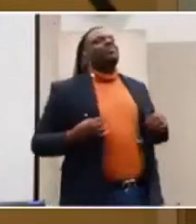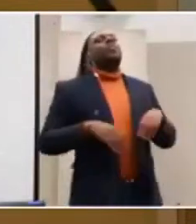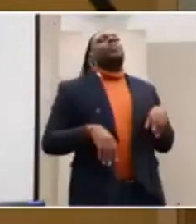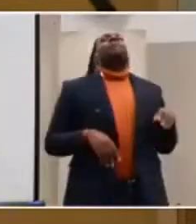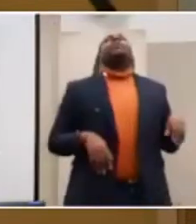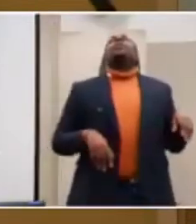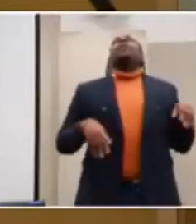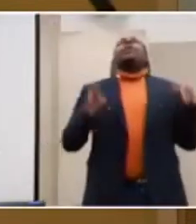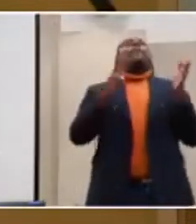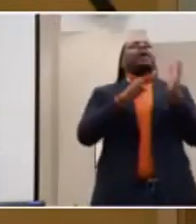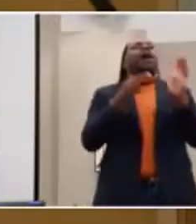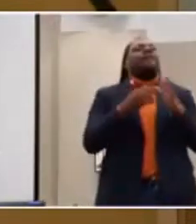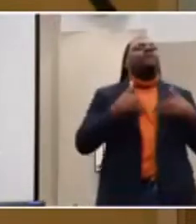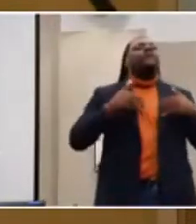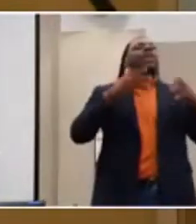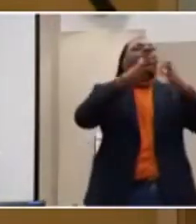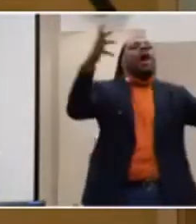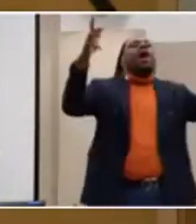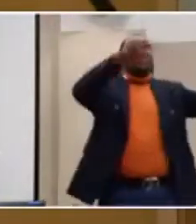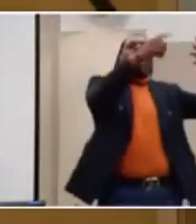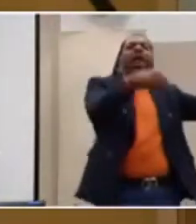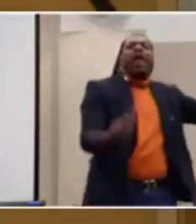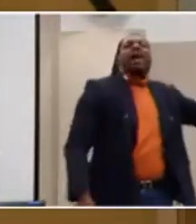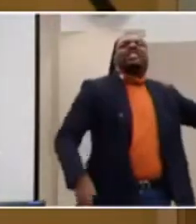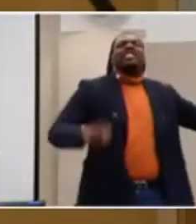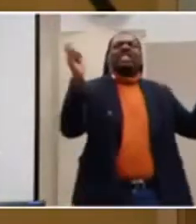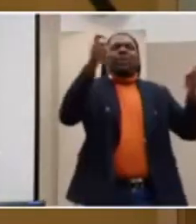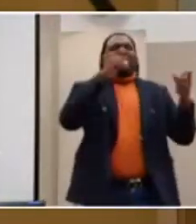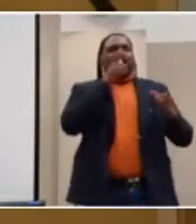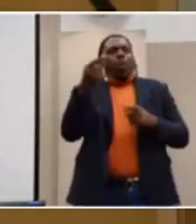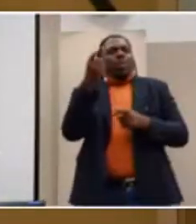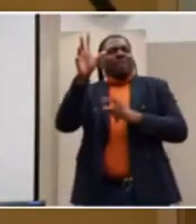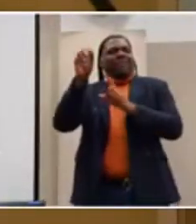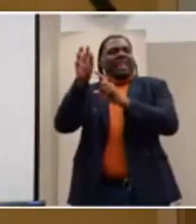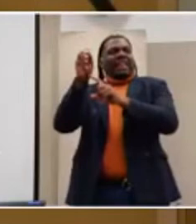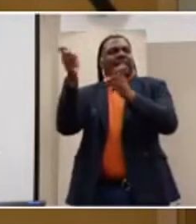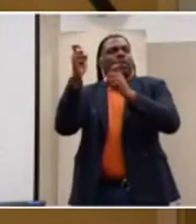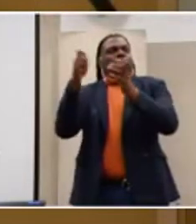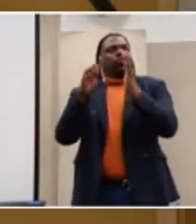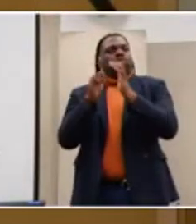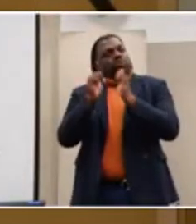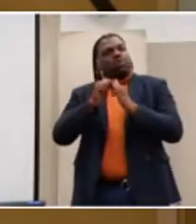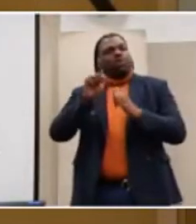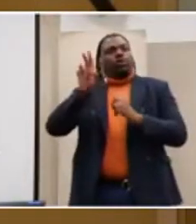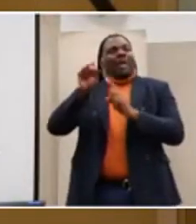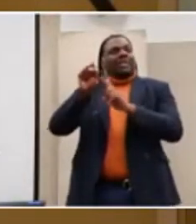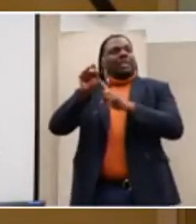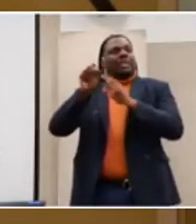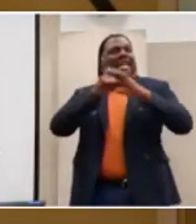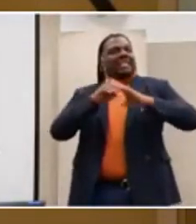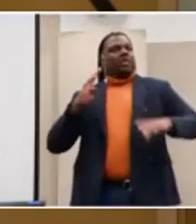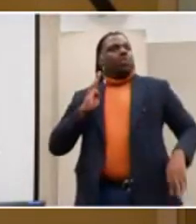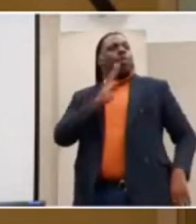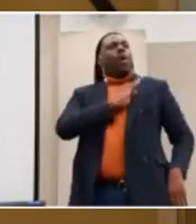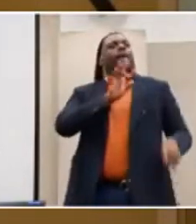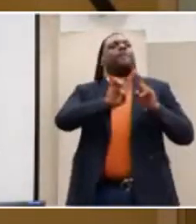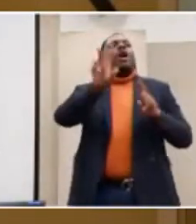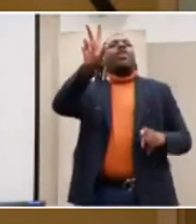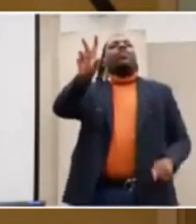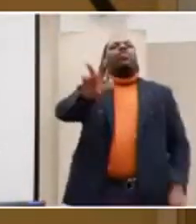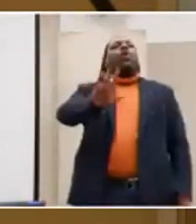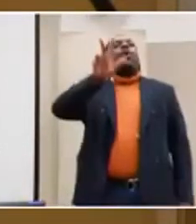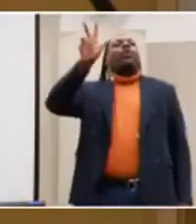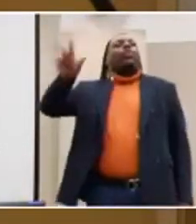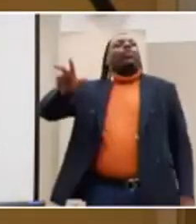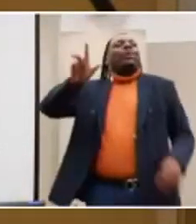So we have lots of celebrations today, not only the 50th celebration of the U.S. Access Board, but the